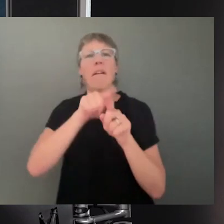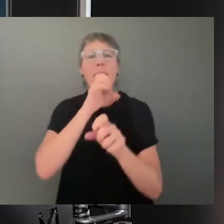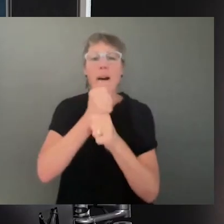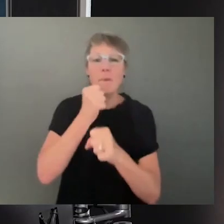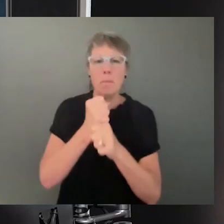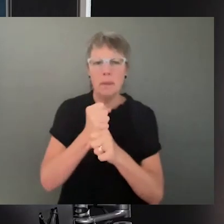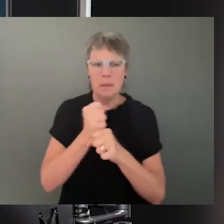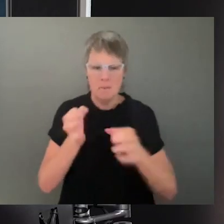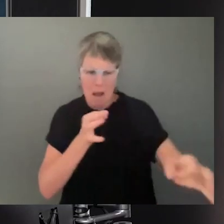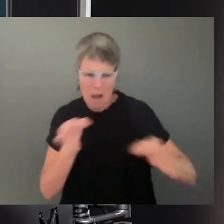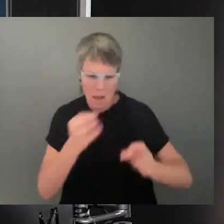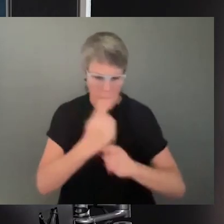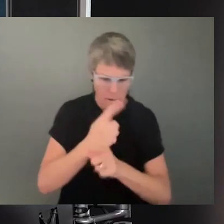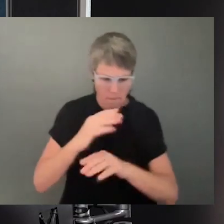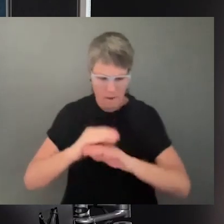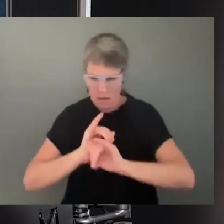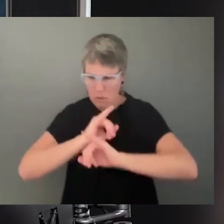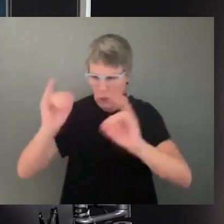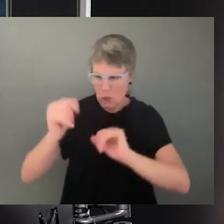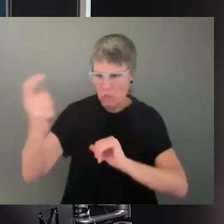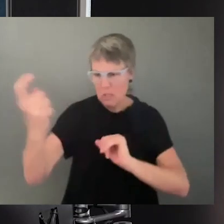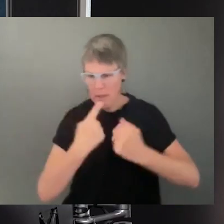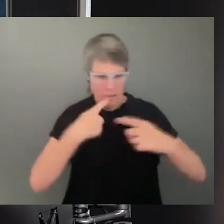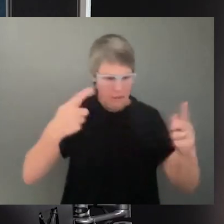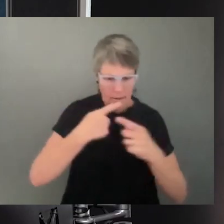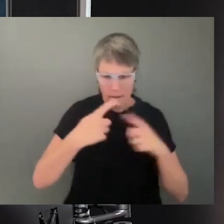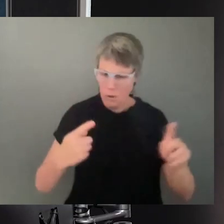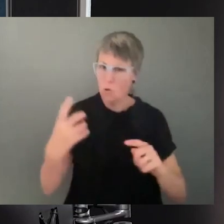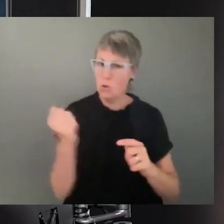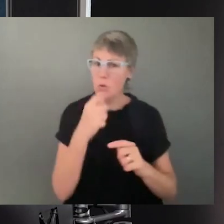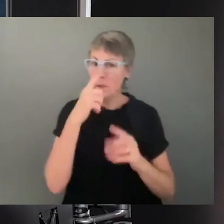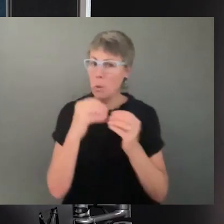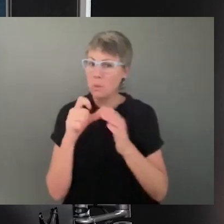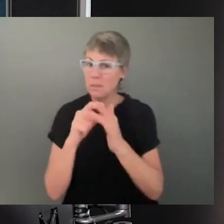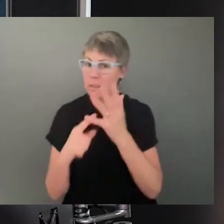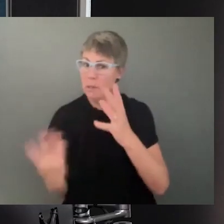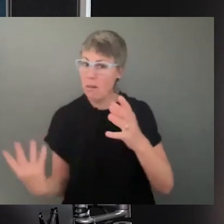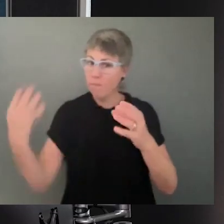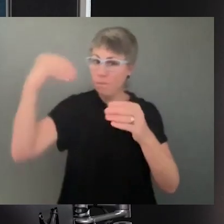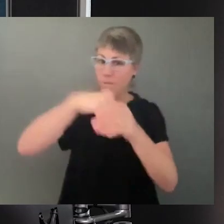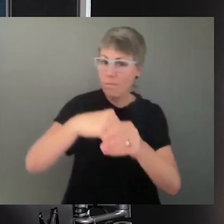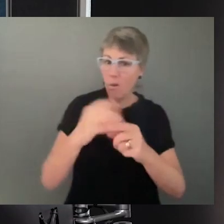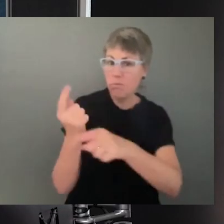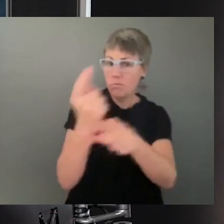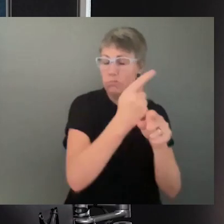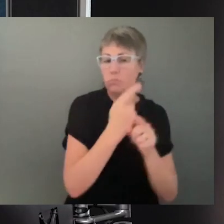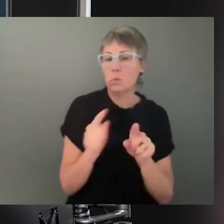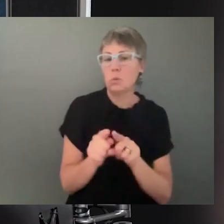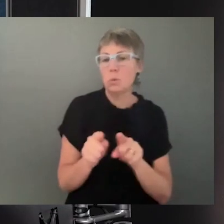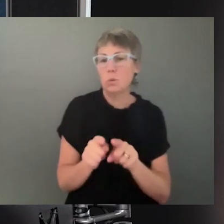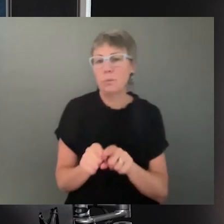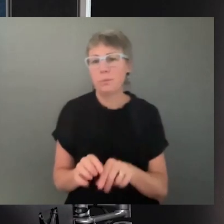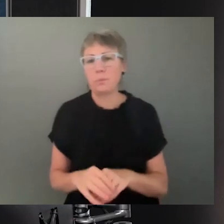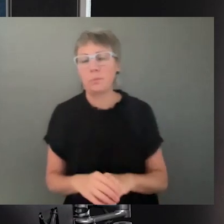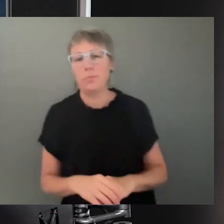places around that disaster management table, so to speak? Yeah, I think one of the challenges we experience across Australia is